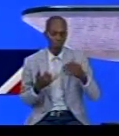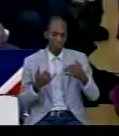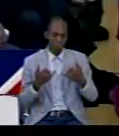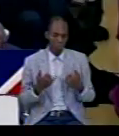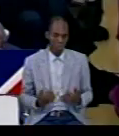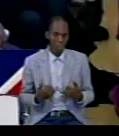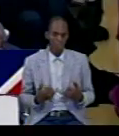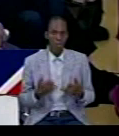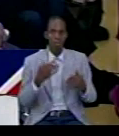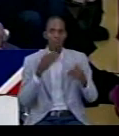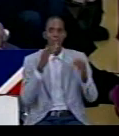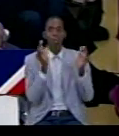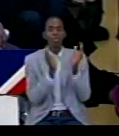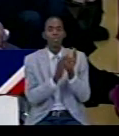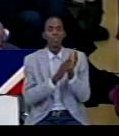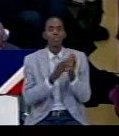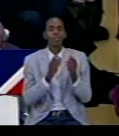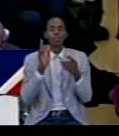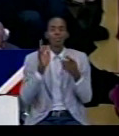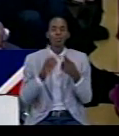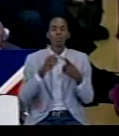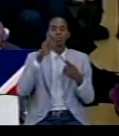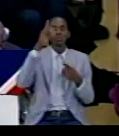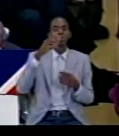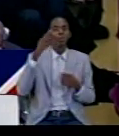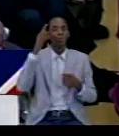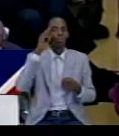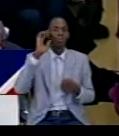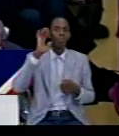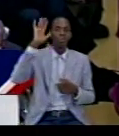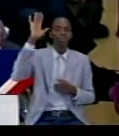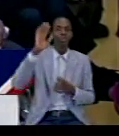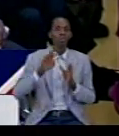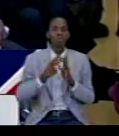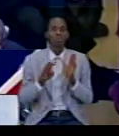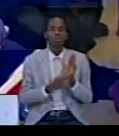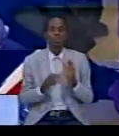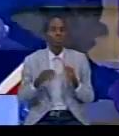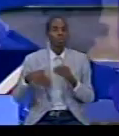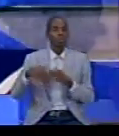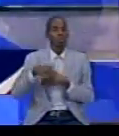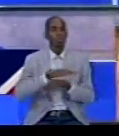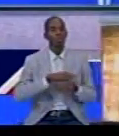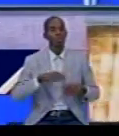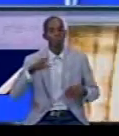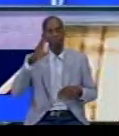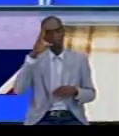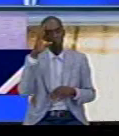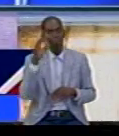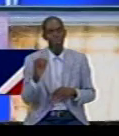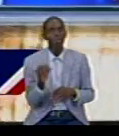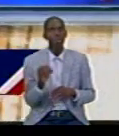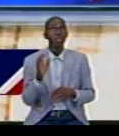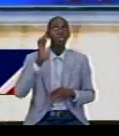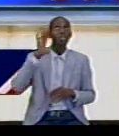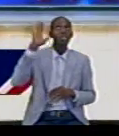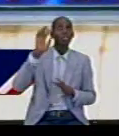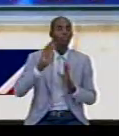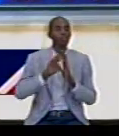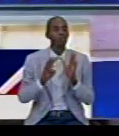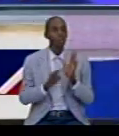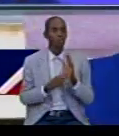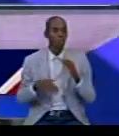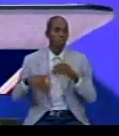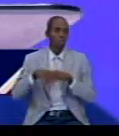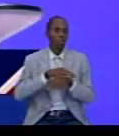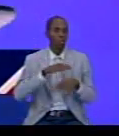praise to God for his will over mankind. His will over mankind. It